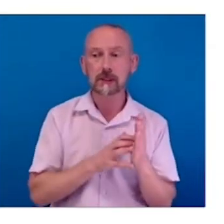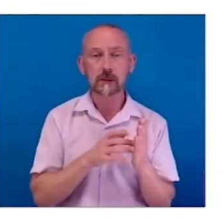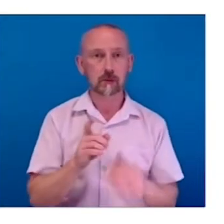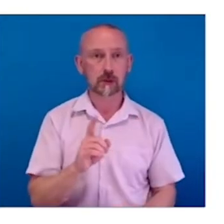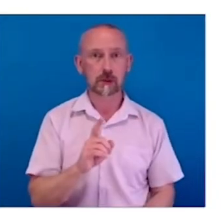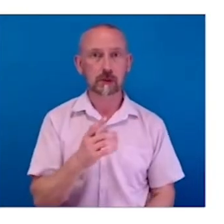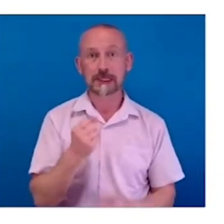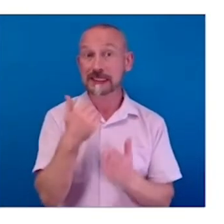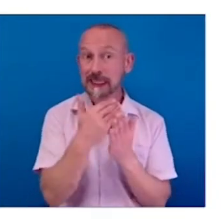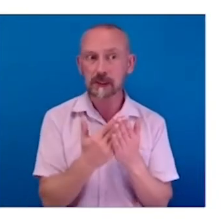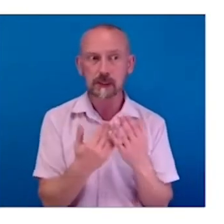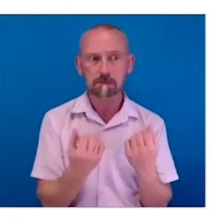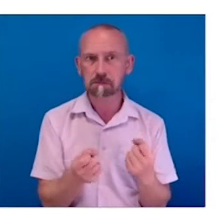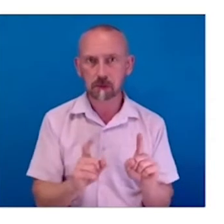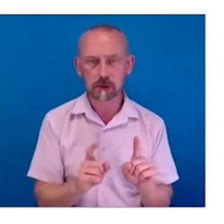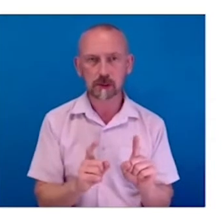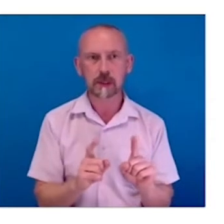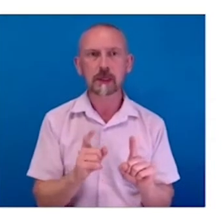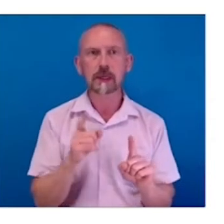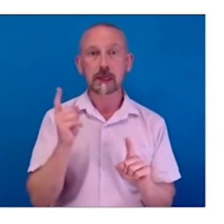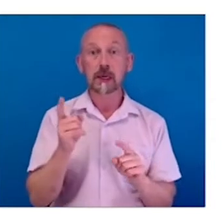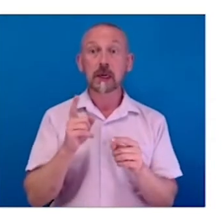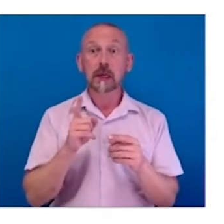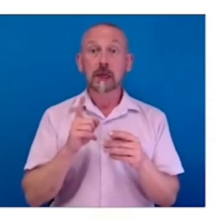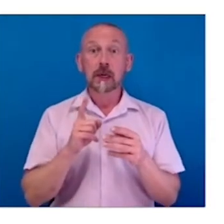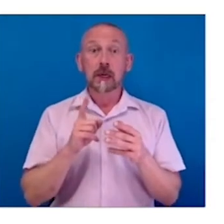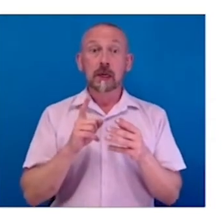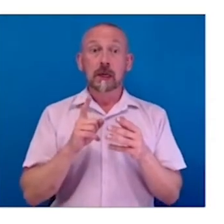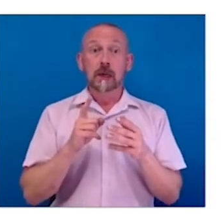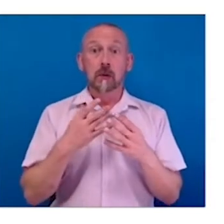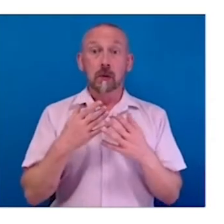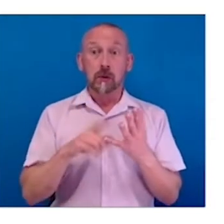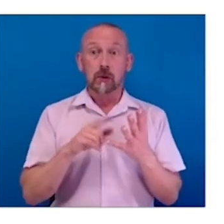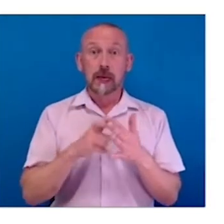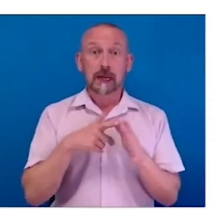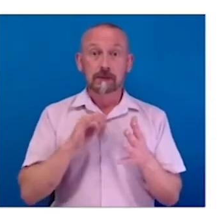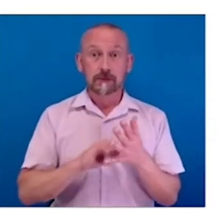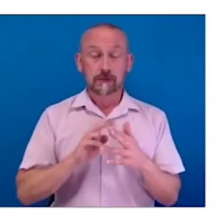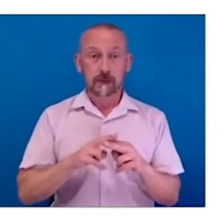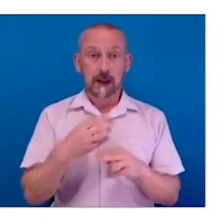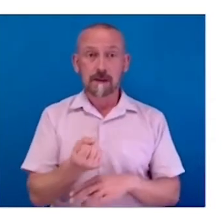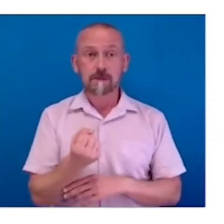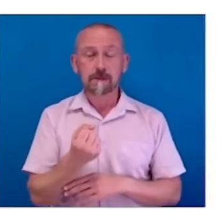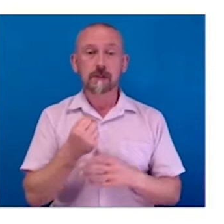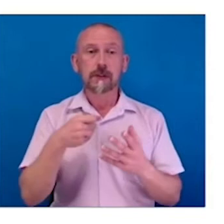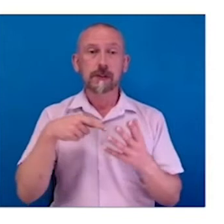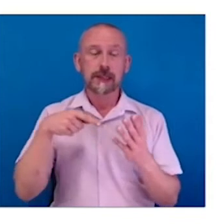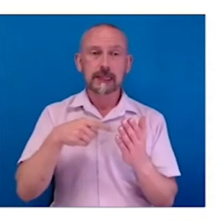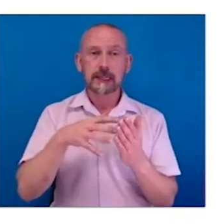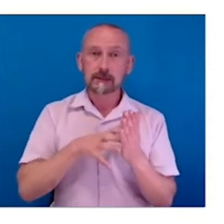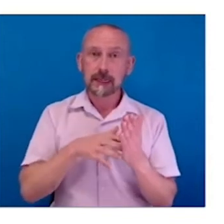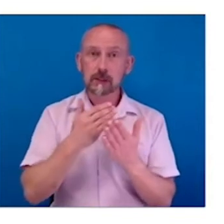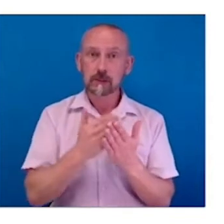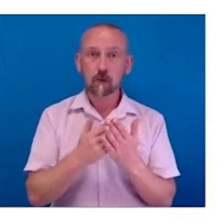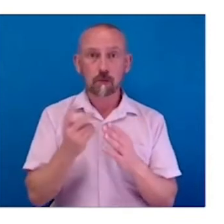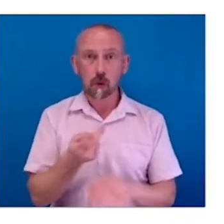in audio or TTS form, and points to relevant standards where appropriate. For simple audio material, the